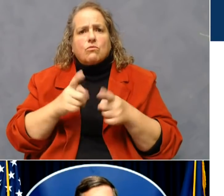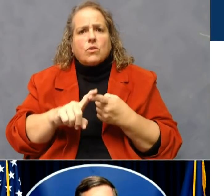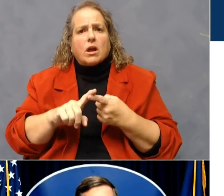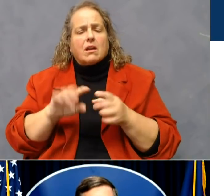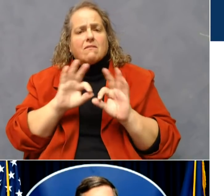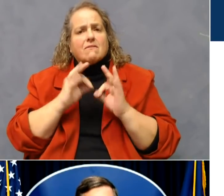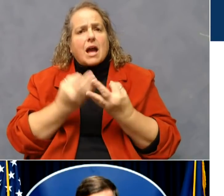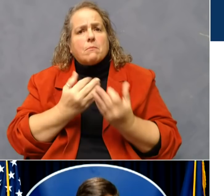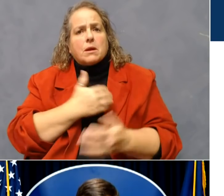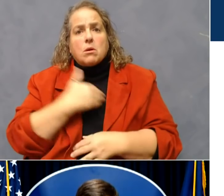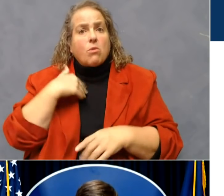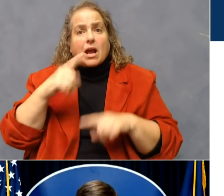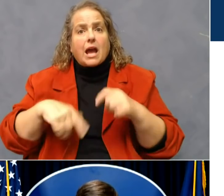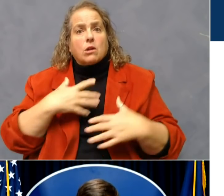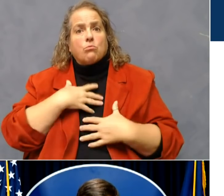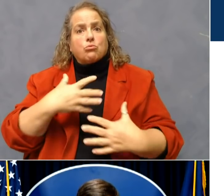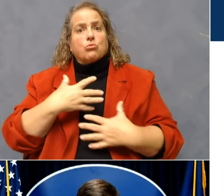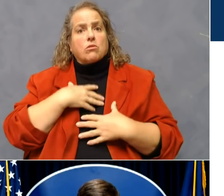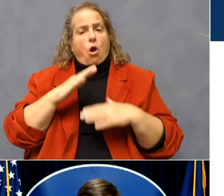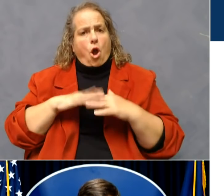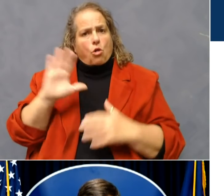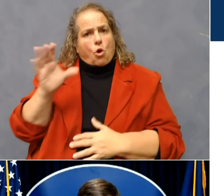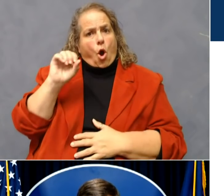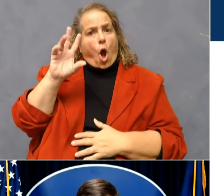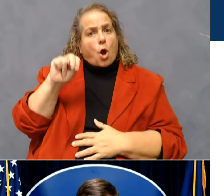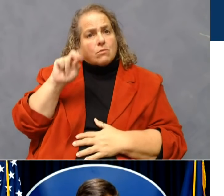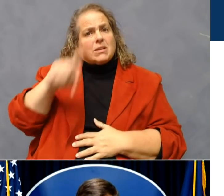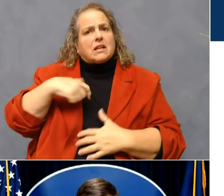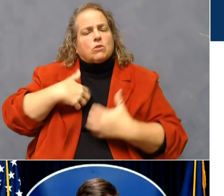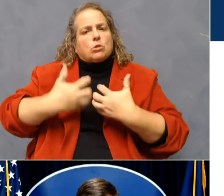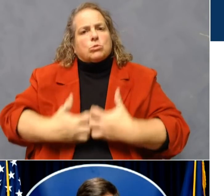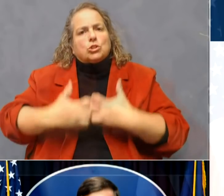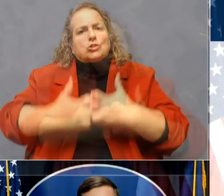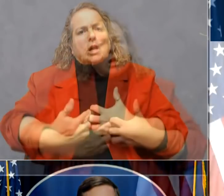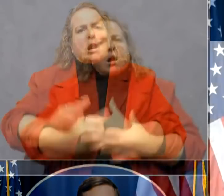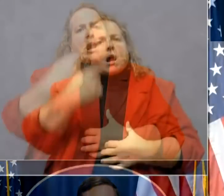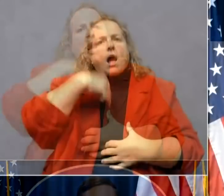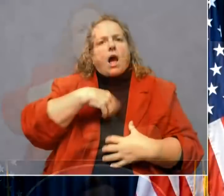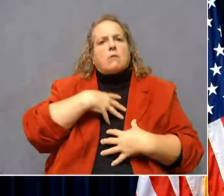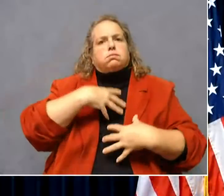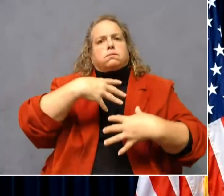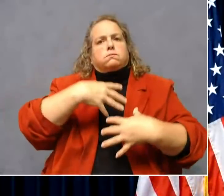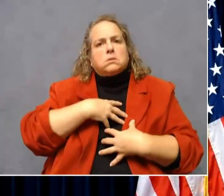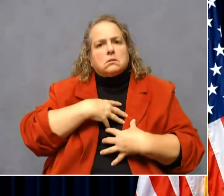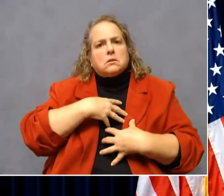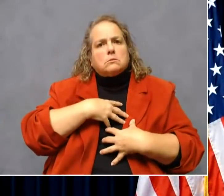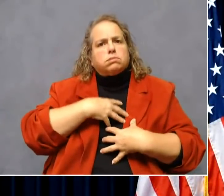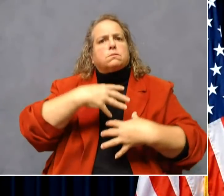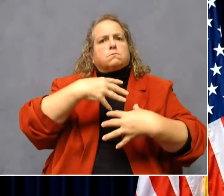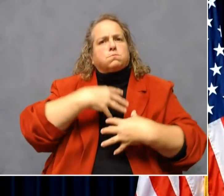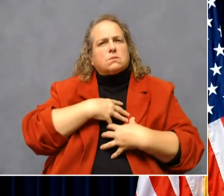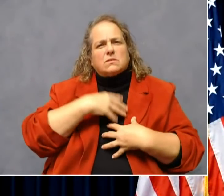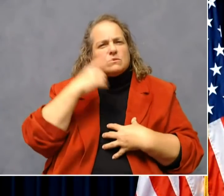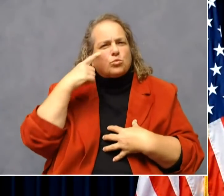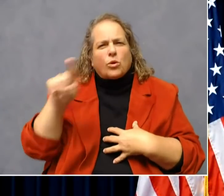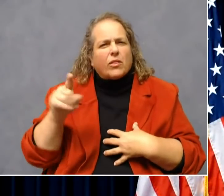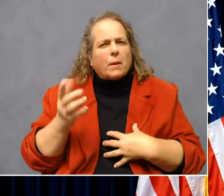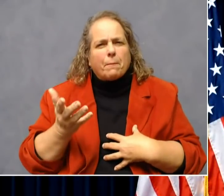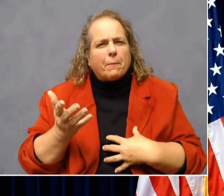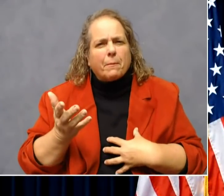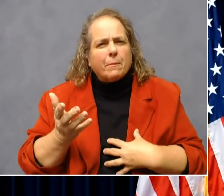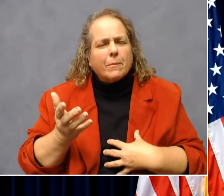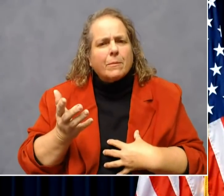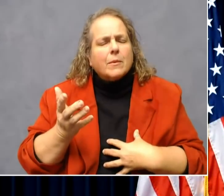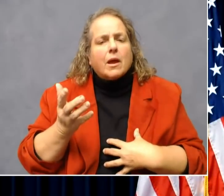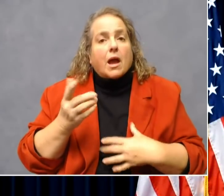on their own. And once we see is that when someone's on a ventilator, unfortunately, and often they don't make it.